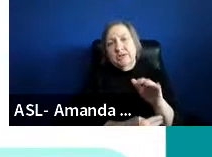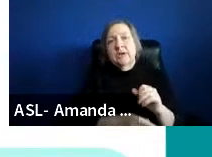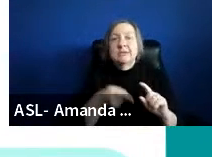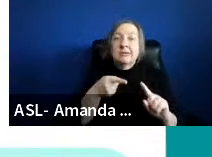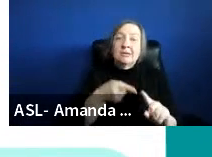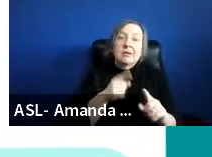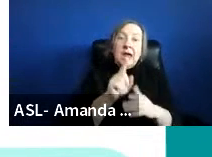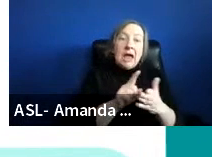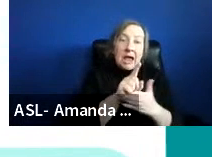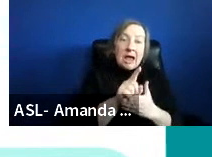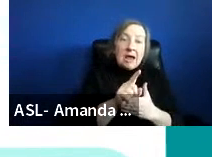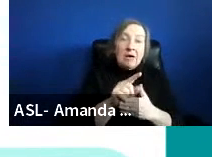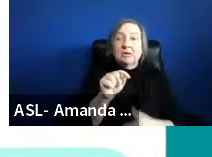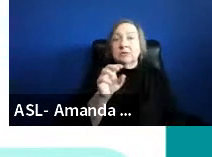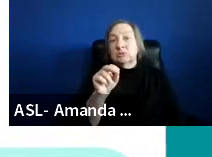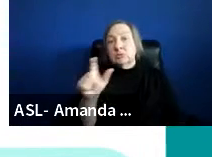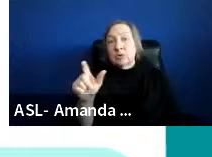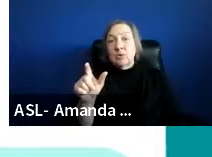that tolling would be